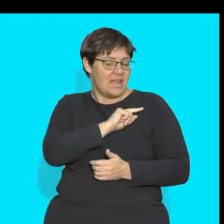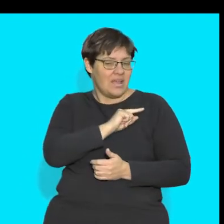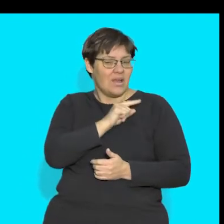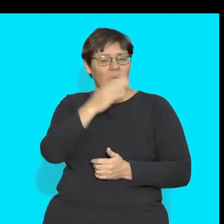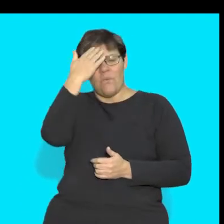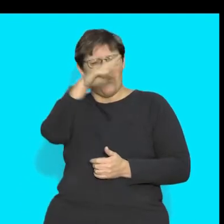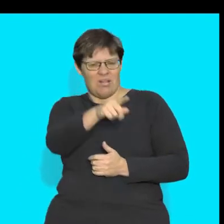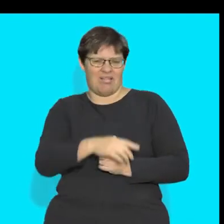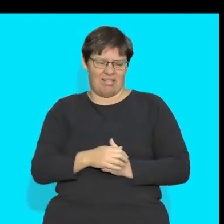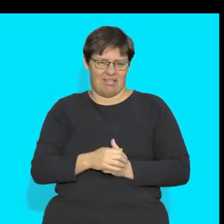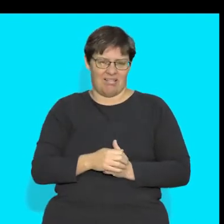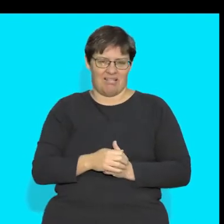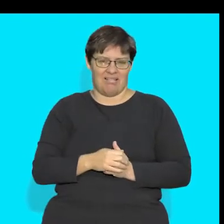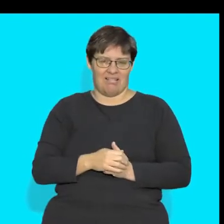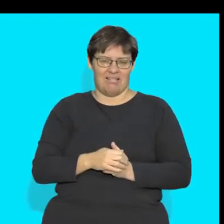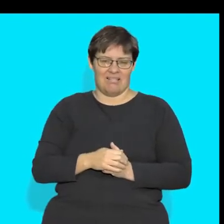know